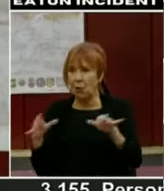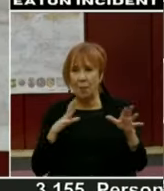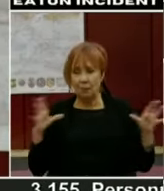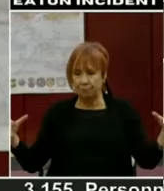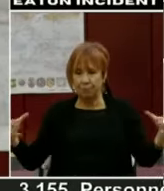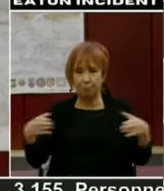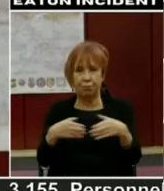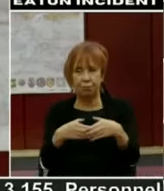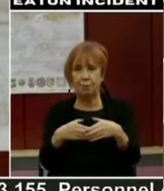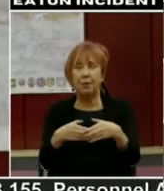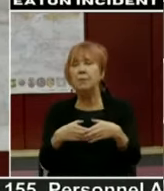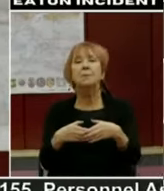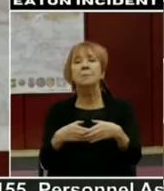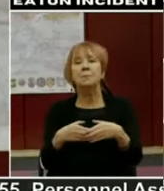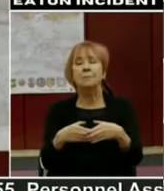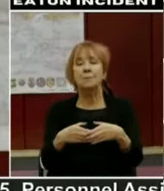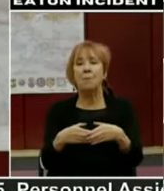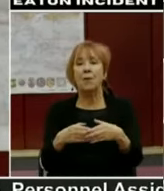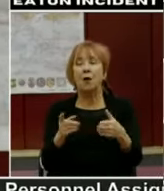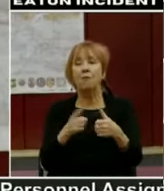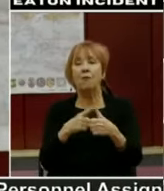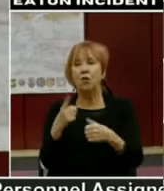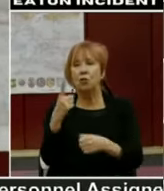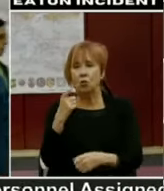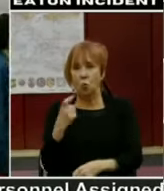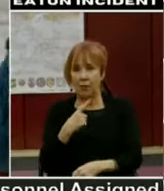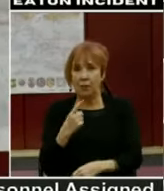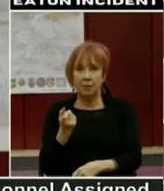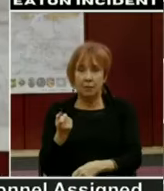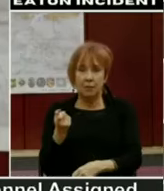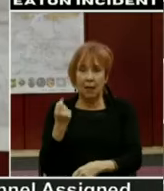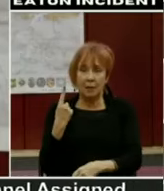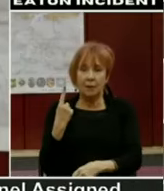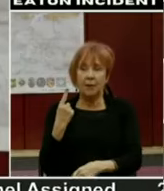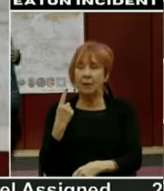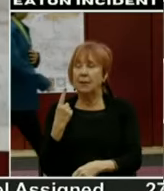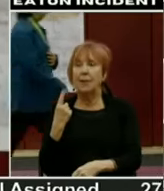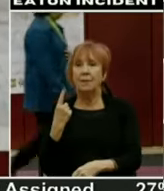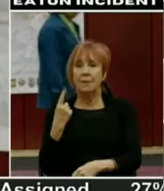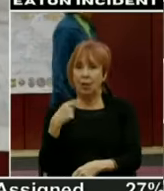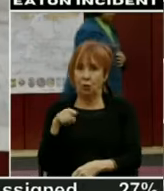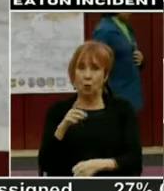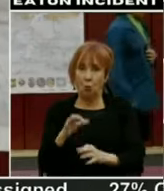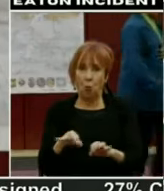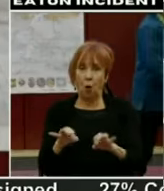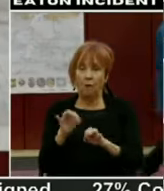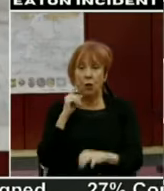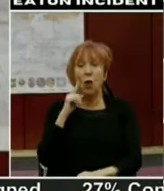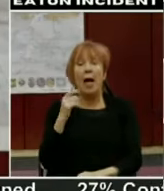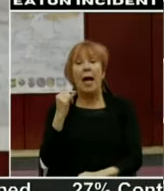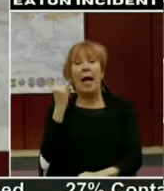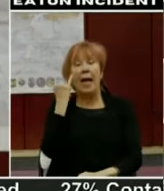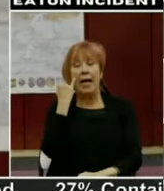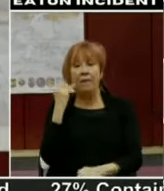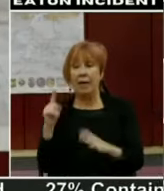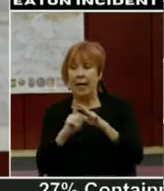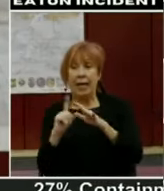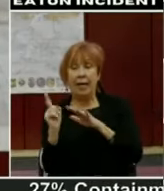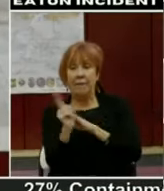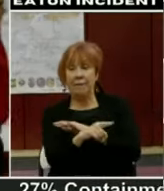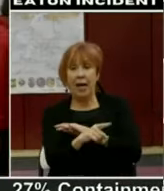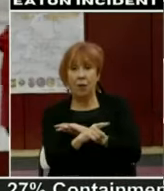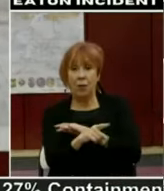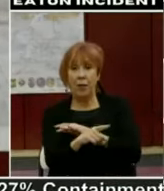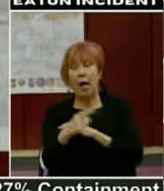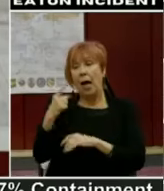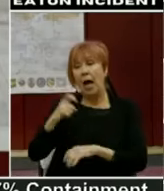category and just cover each. The first question, which I can understand is top of mind for everyone, is if you've evacuated, do you need to take any